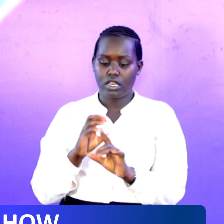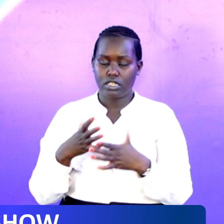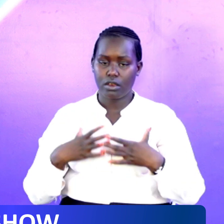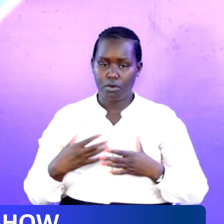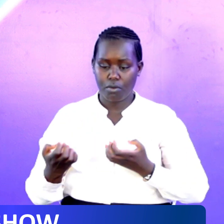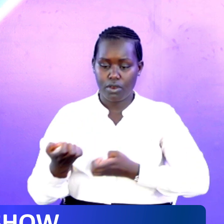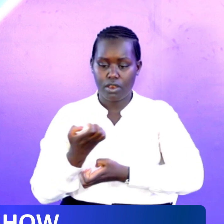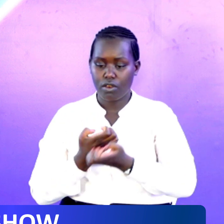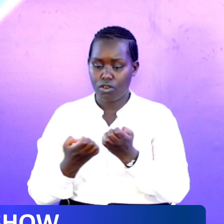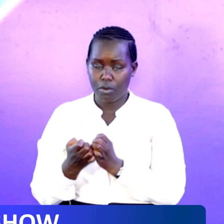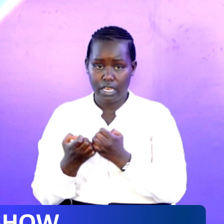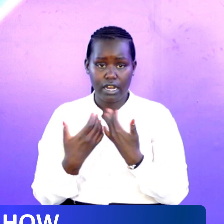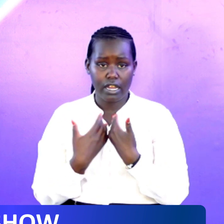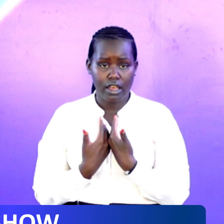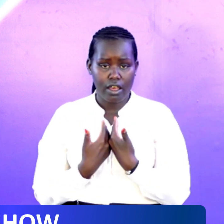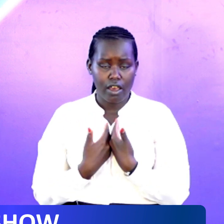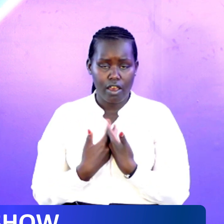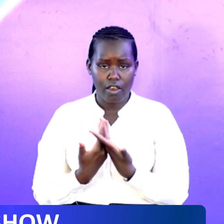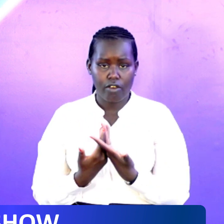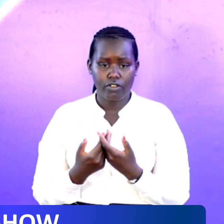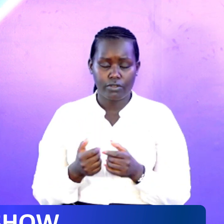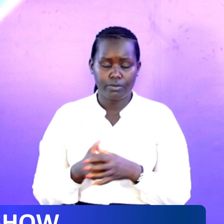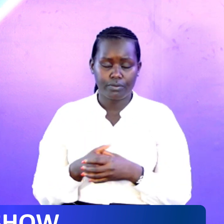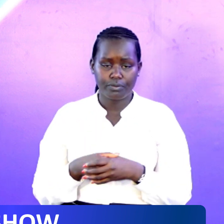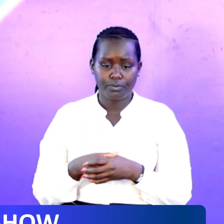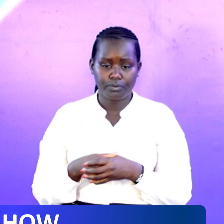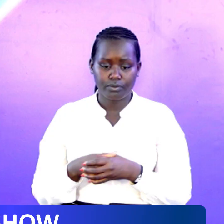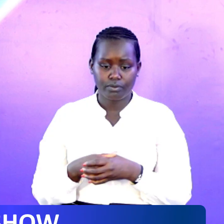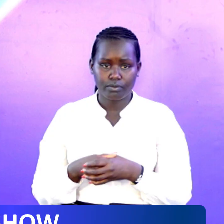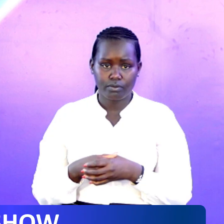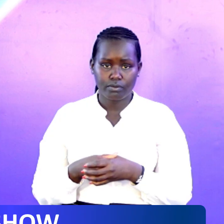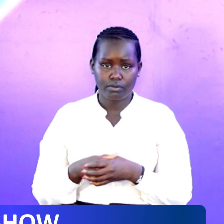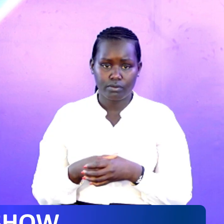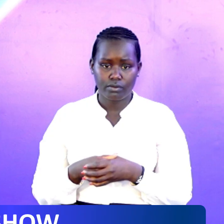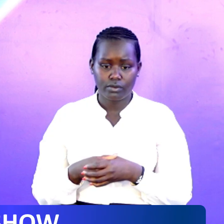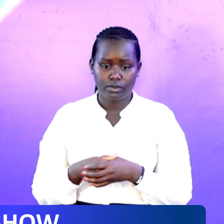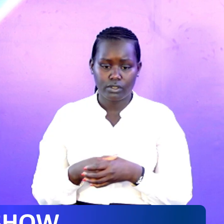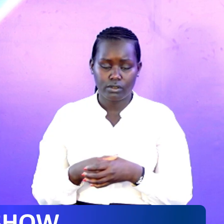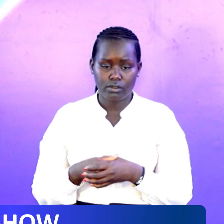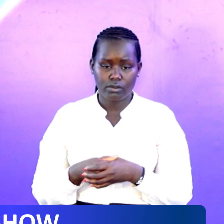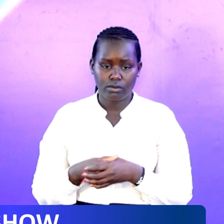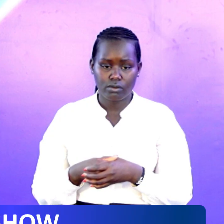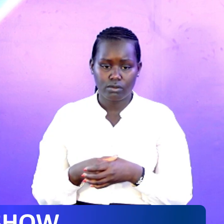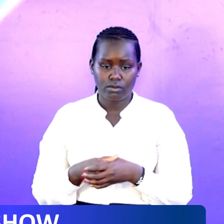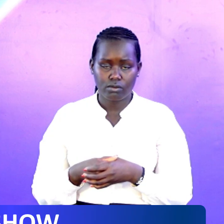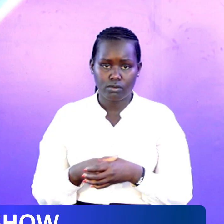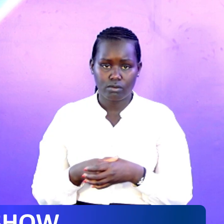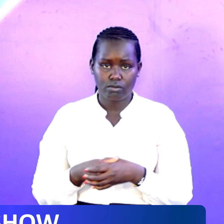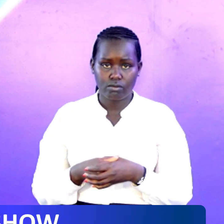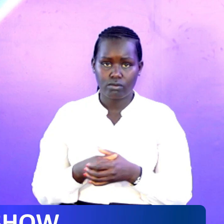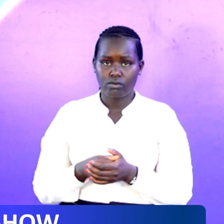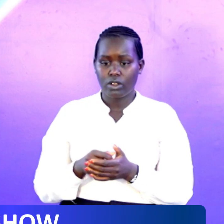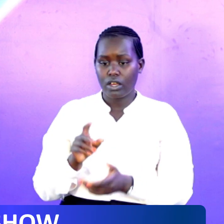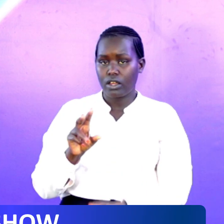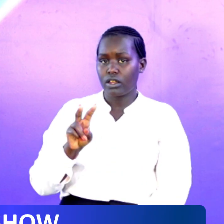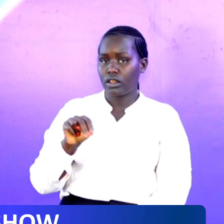economically. They are supposed to counsel people. You've seen the economical lectures that Ndindi Nyoro has been delivering in church. Yes, yes. Though Ndindi